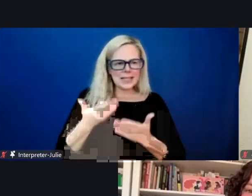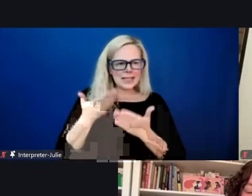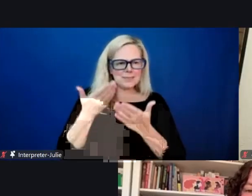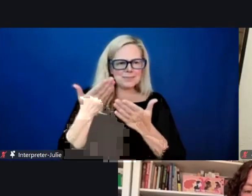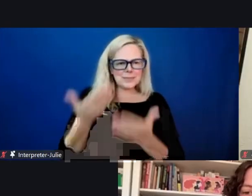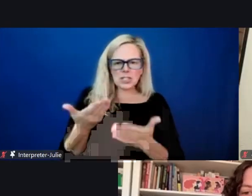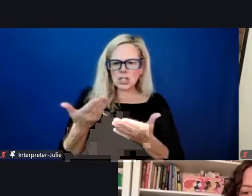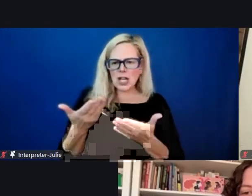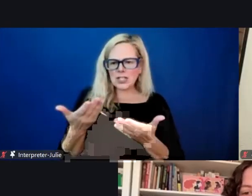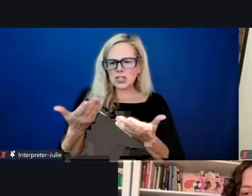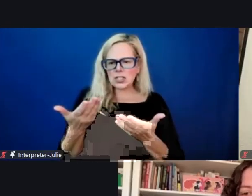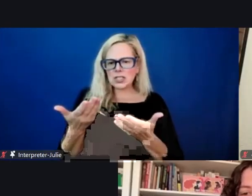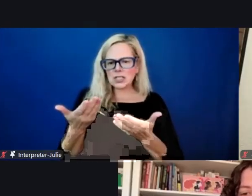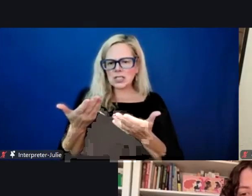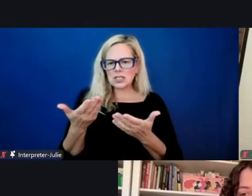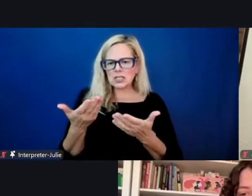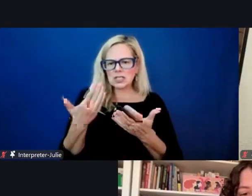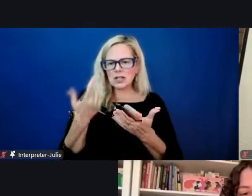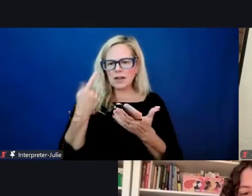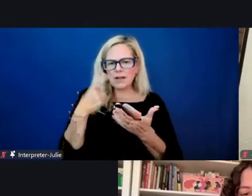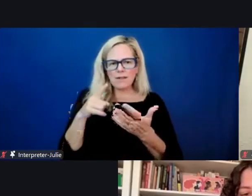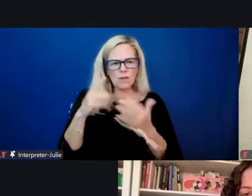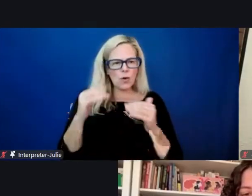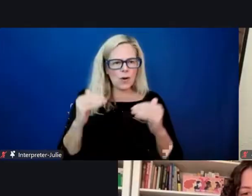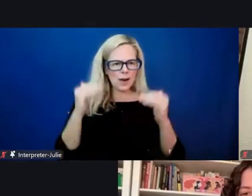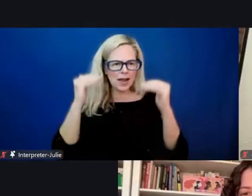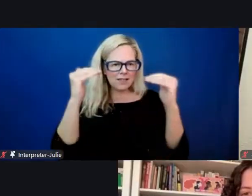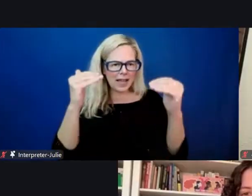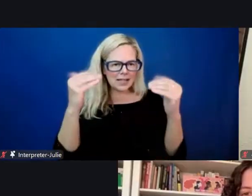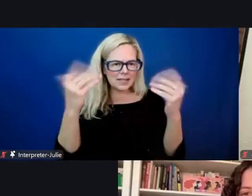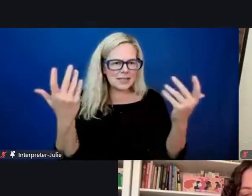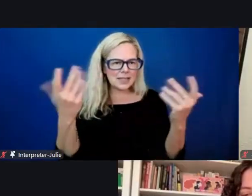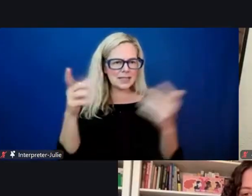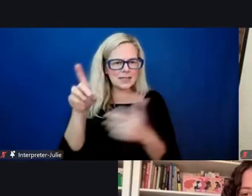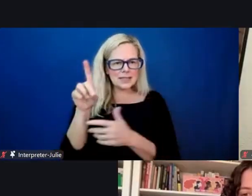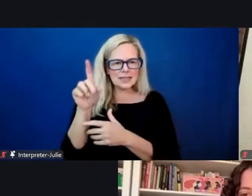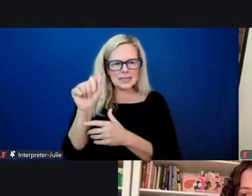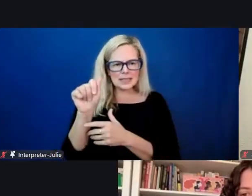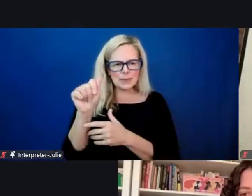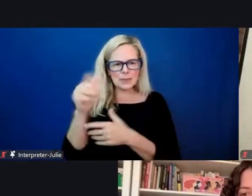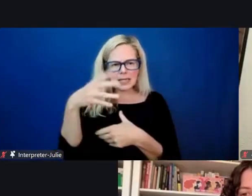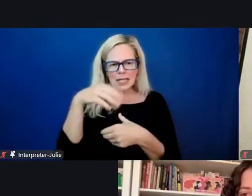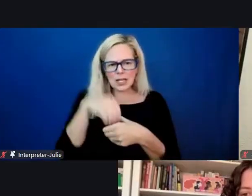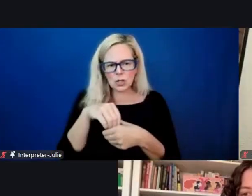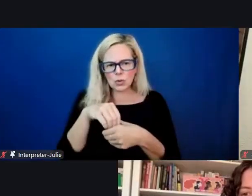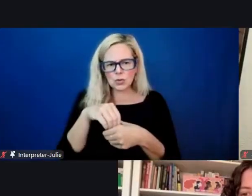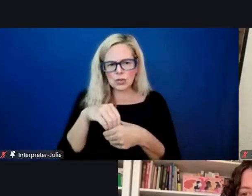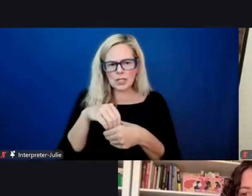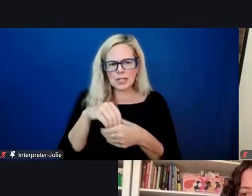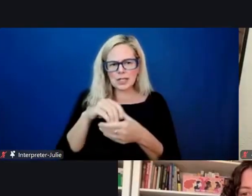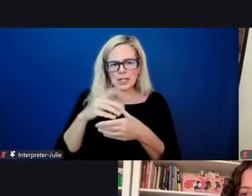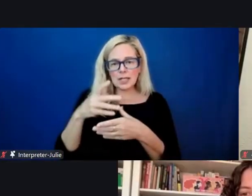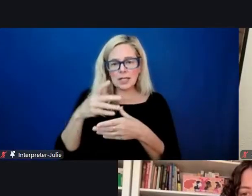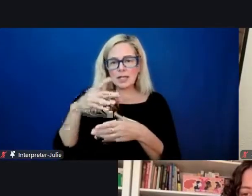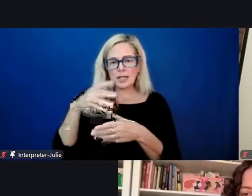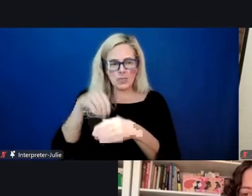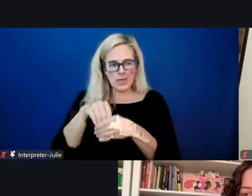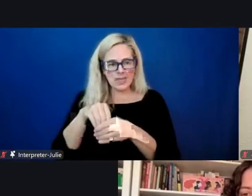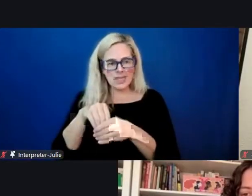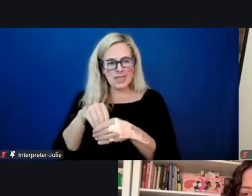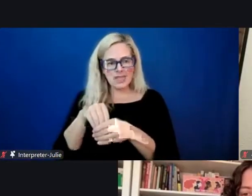suggestions, I should say, that you have for advancing disability inclusion in medical education?